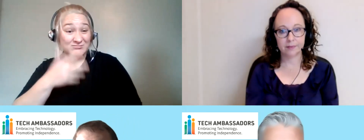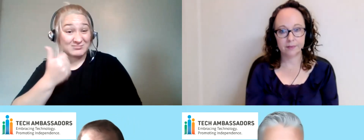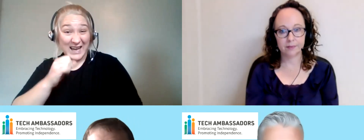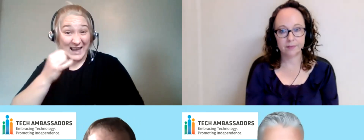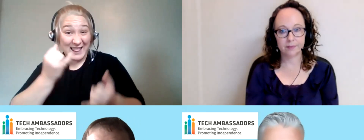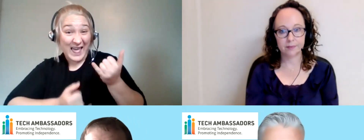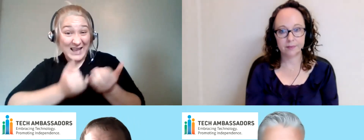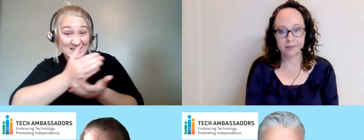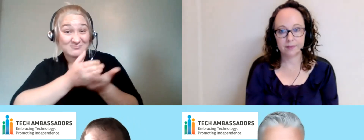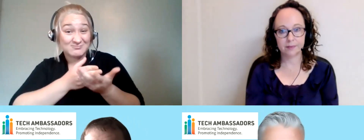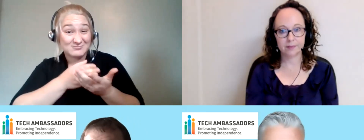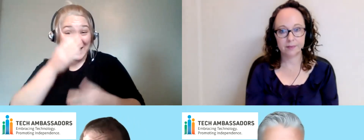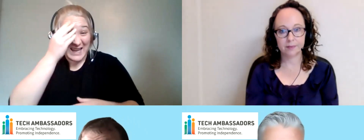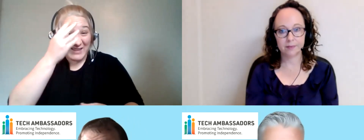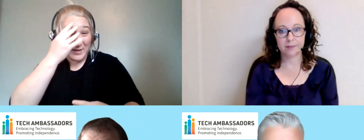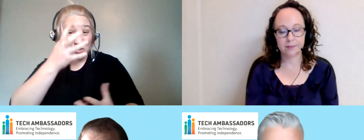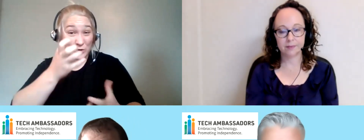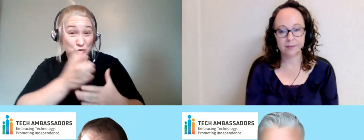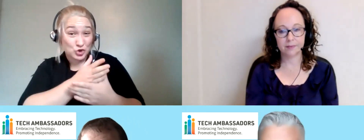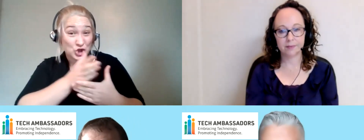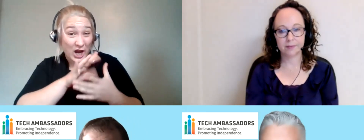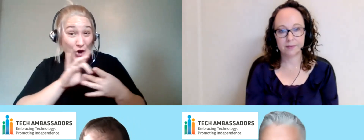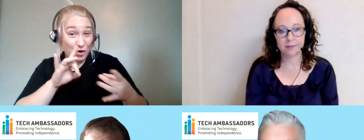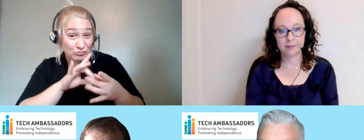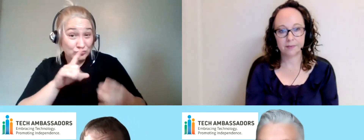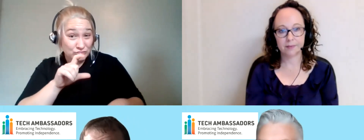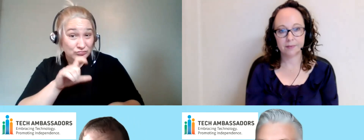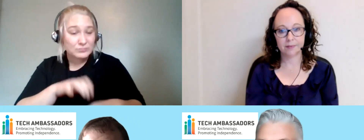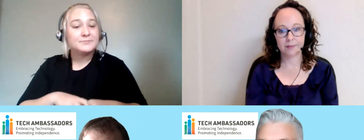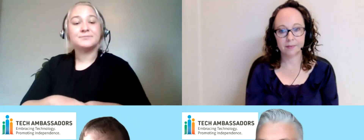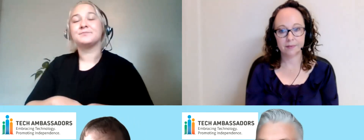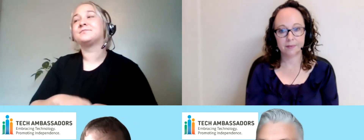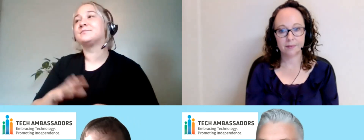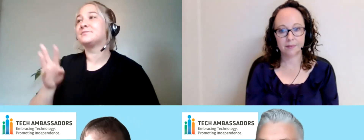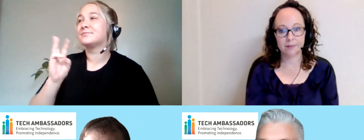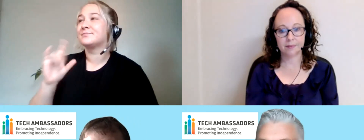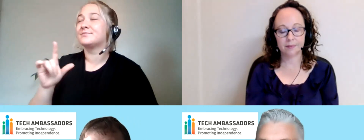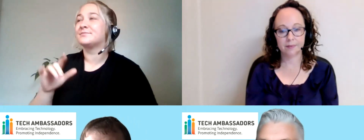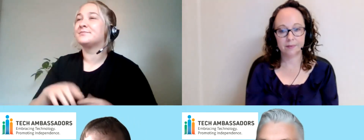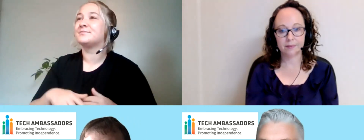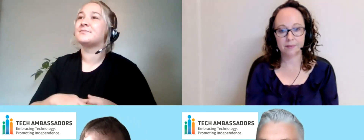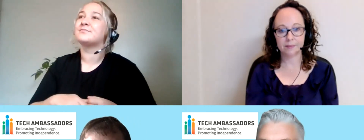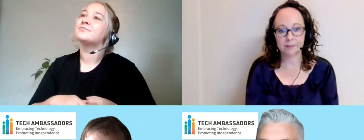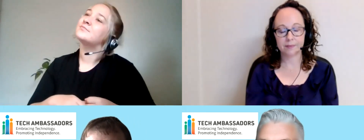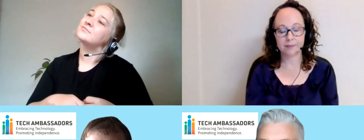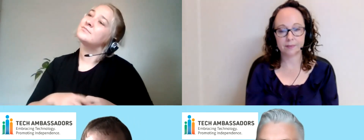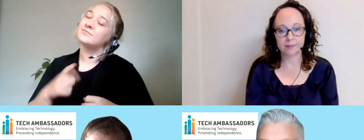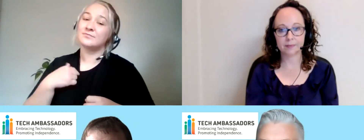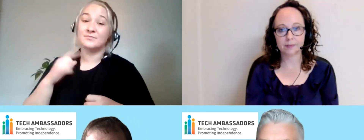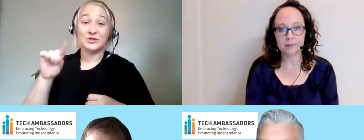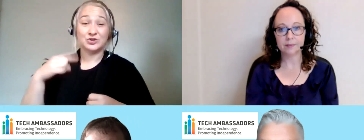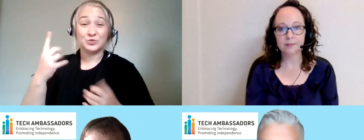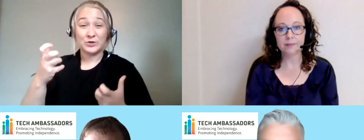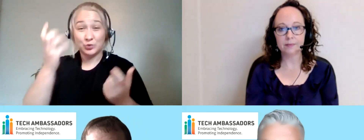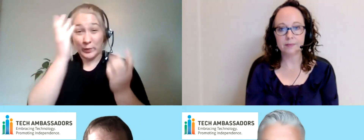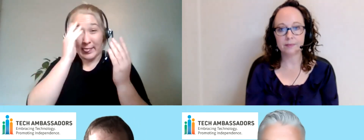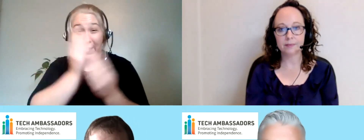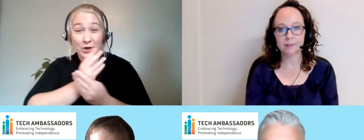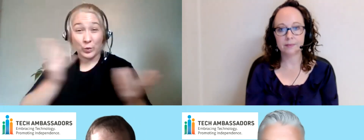with everybody as we say goodbye? Well, I was just wanting to let everyone